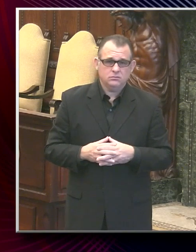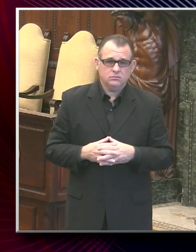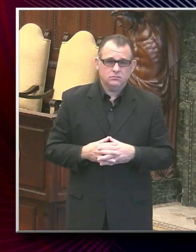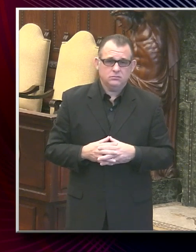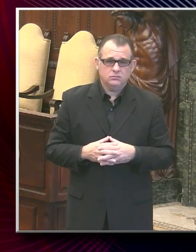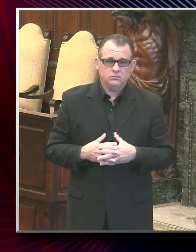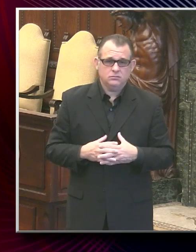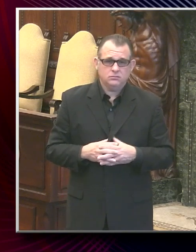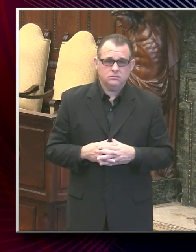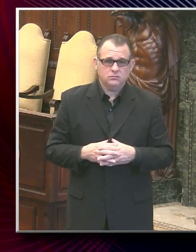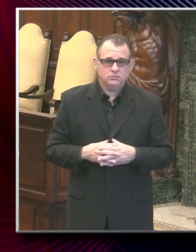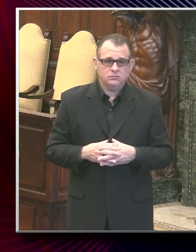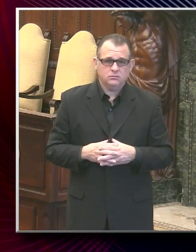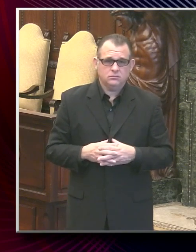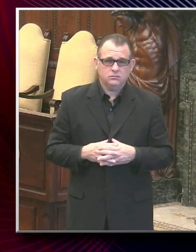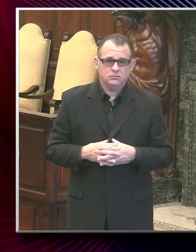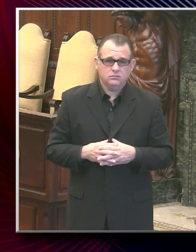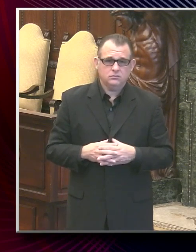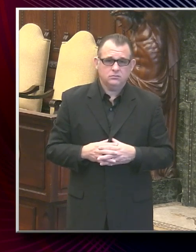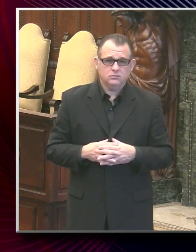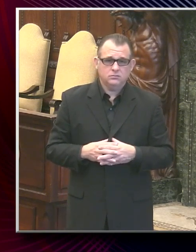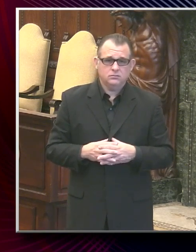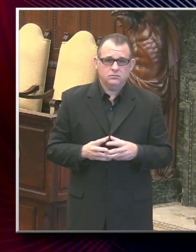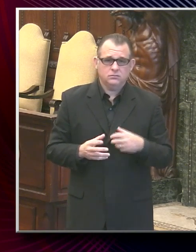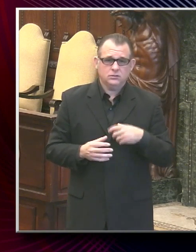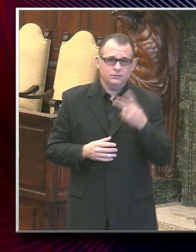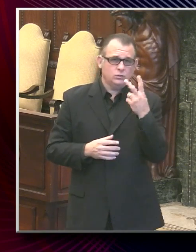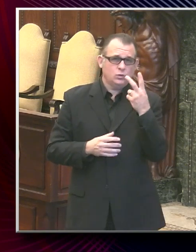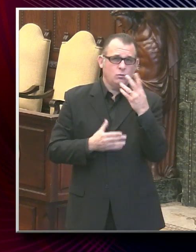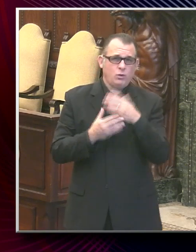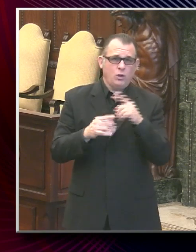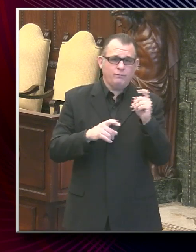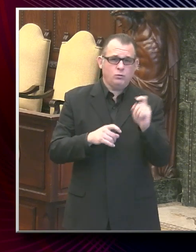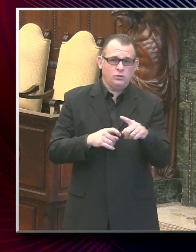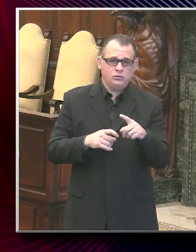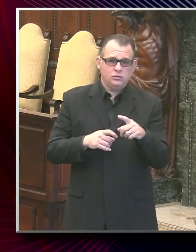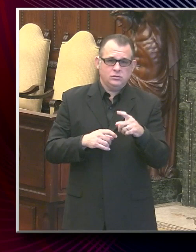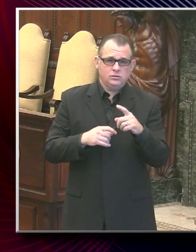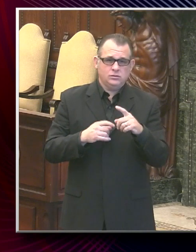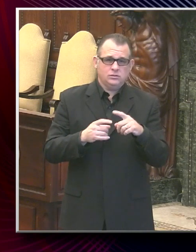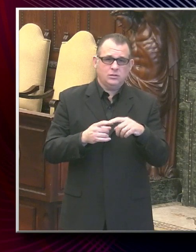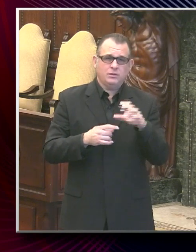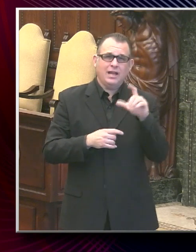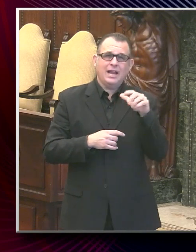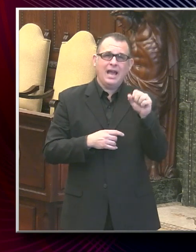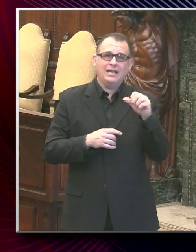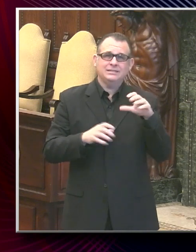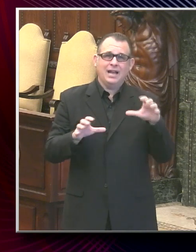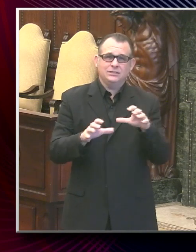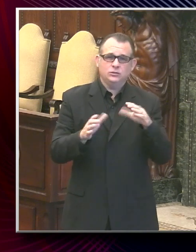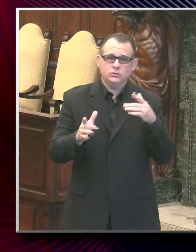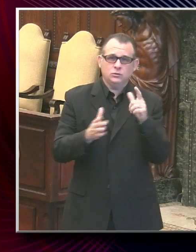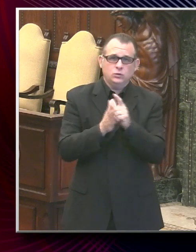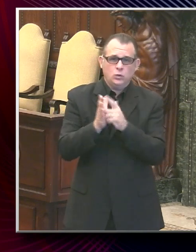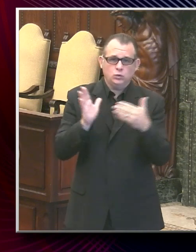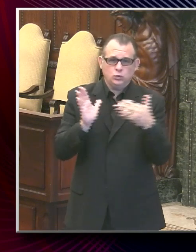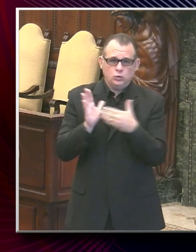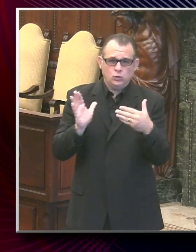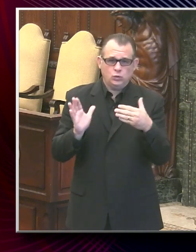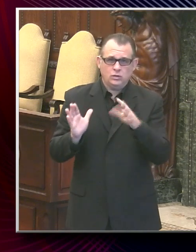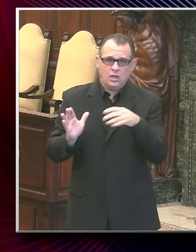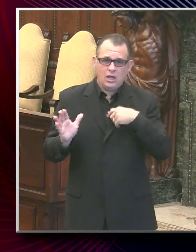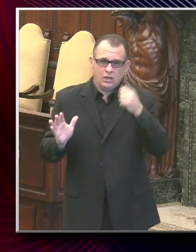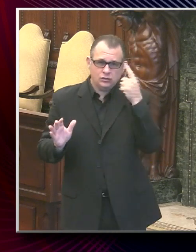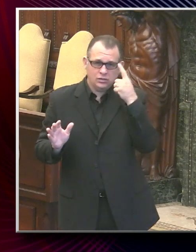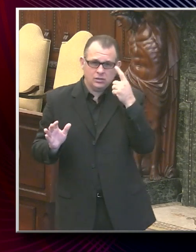Awesome. Thank you. Really quick two-part question regarding the class action lawsuit filed today against the city. As I understand it, when a group